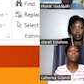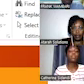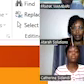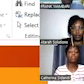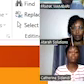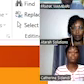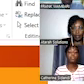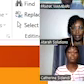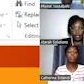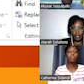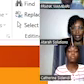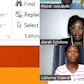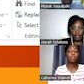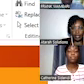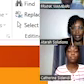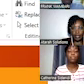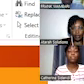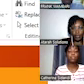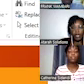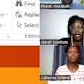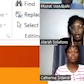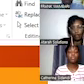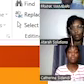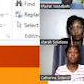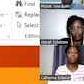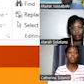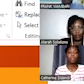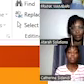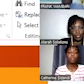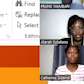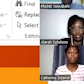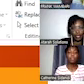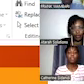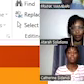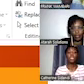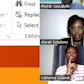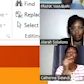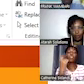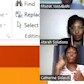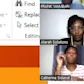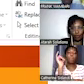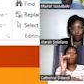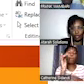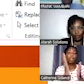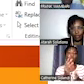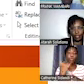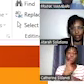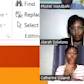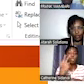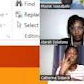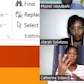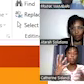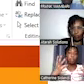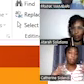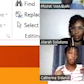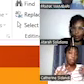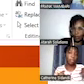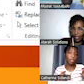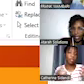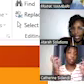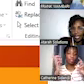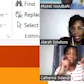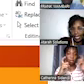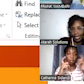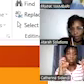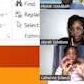Sawa, I have seen your comment. I guess that's good. Now, for the person who is saying, can you practice emotional move on if it's not feasible to bring